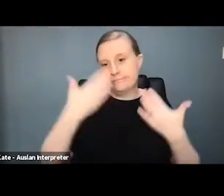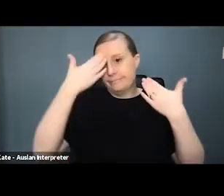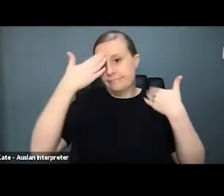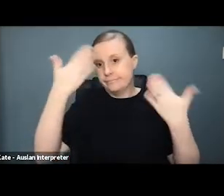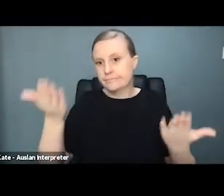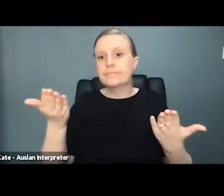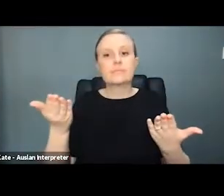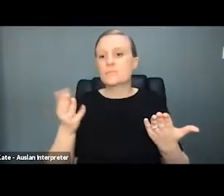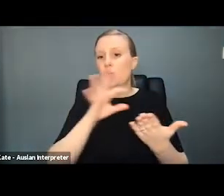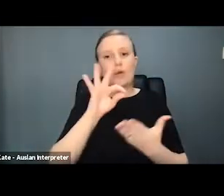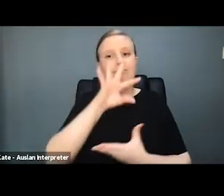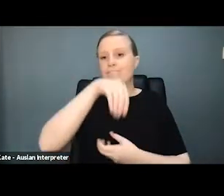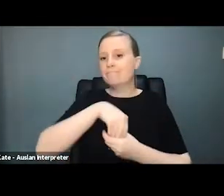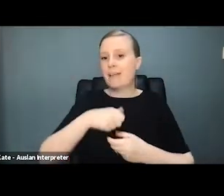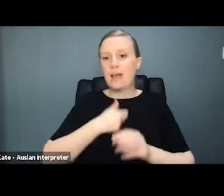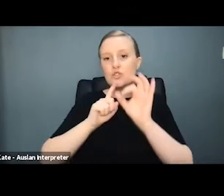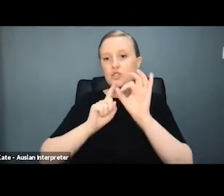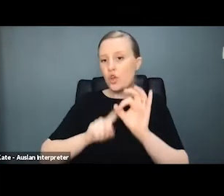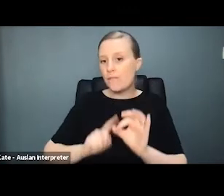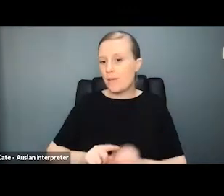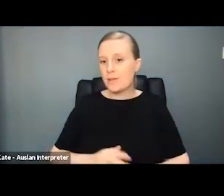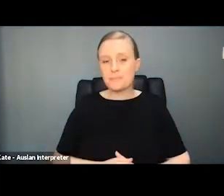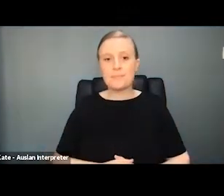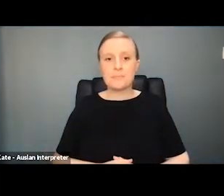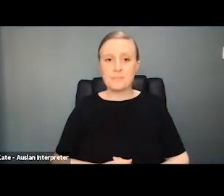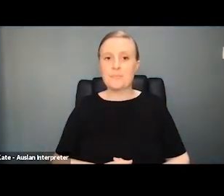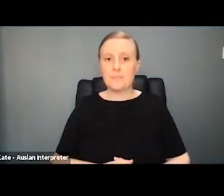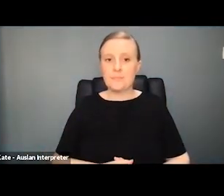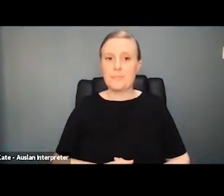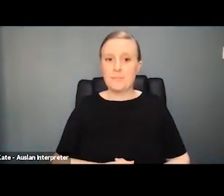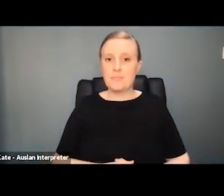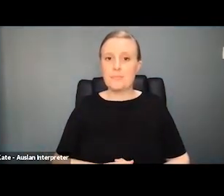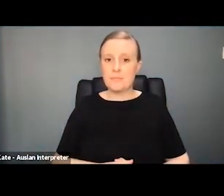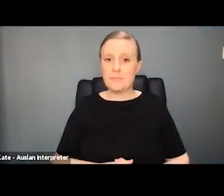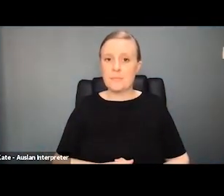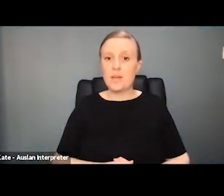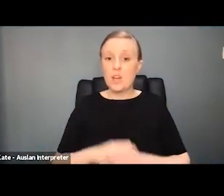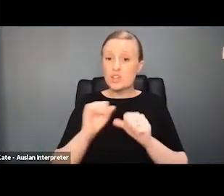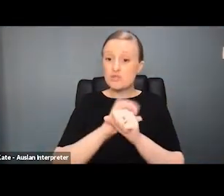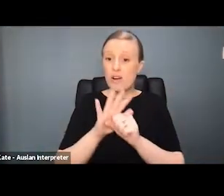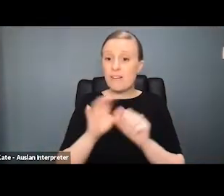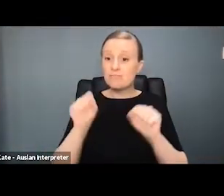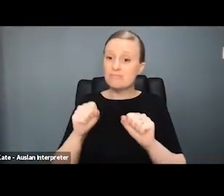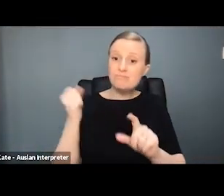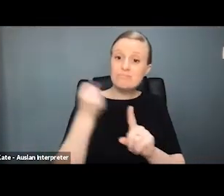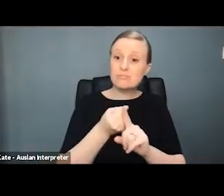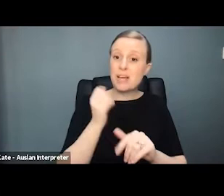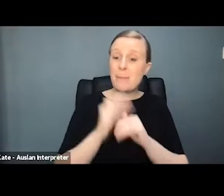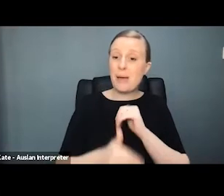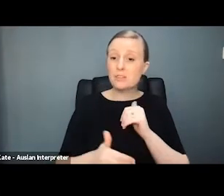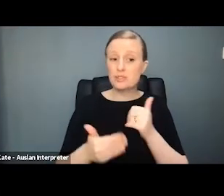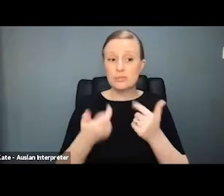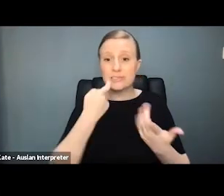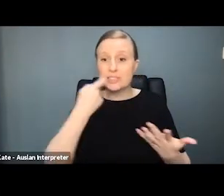said, so COVID has had an impact on drug trends both this year and last year. So historically, we used to do all of our